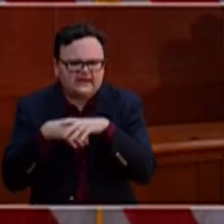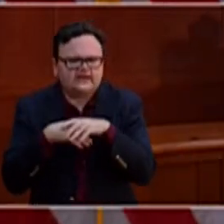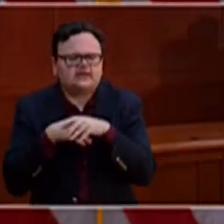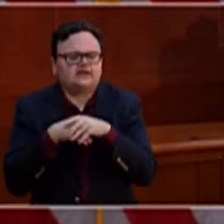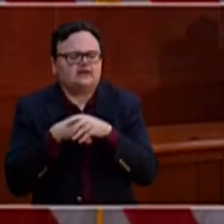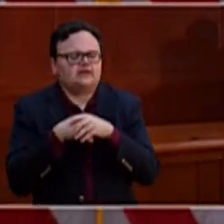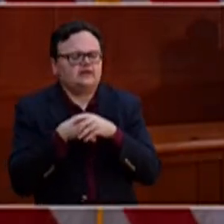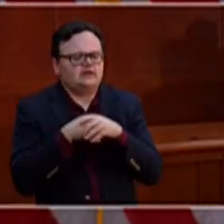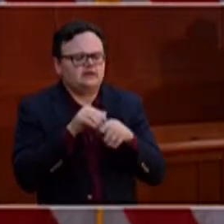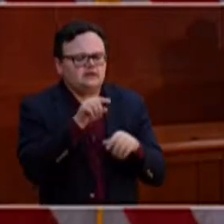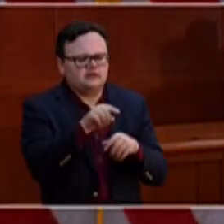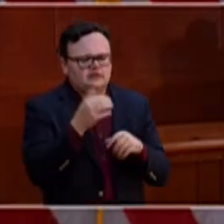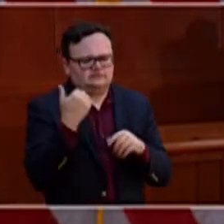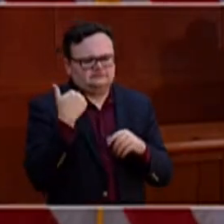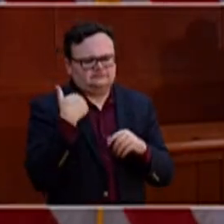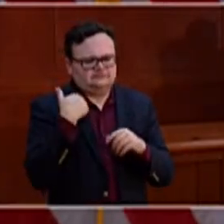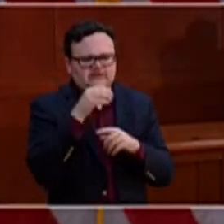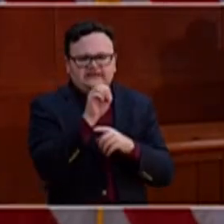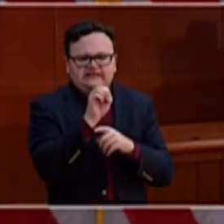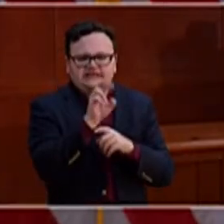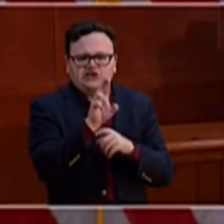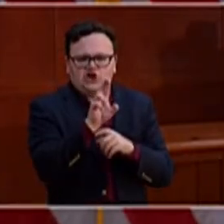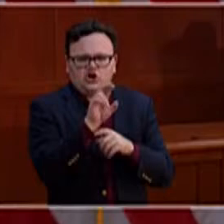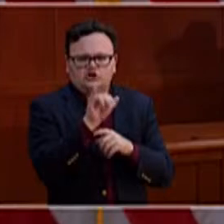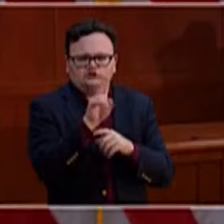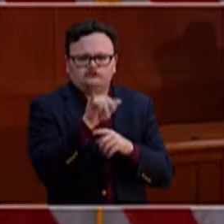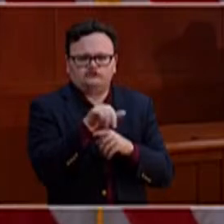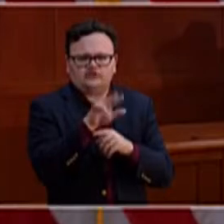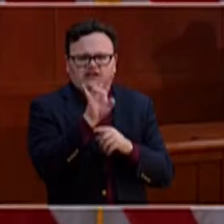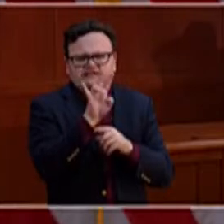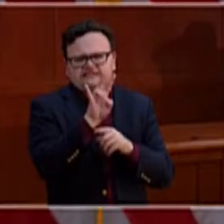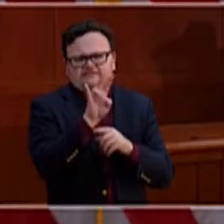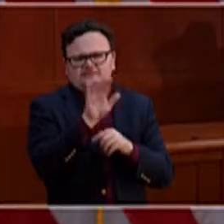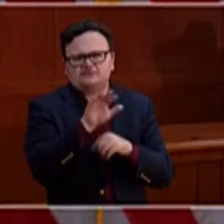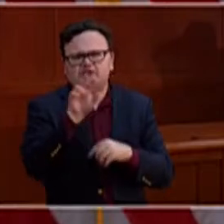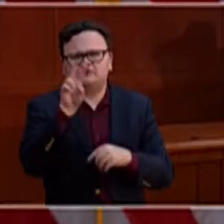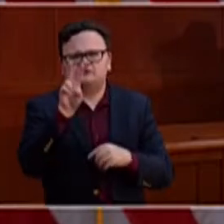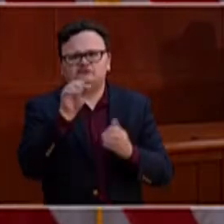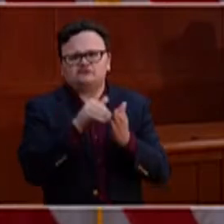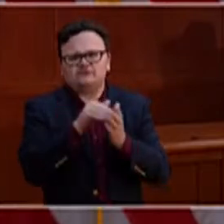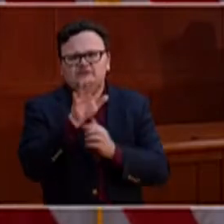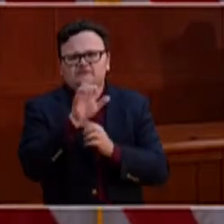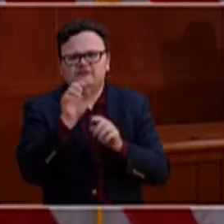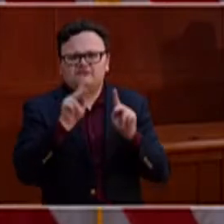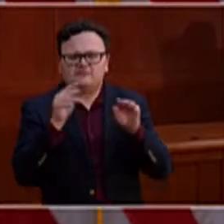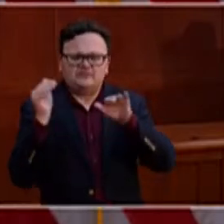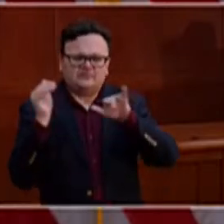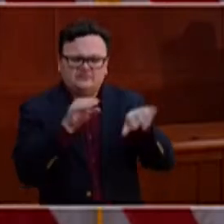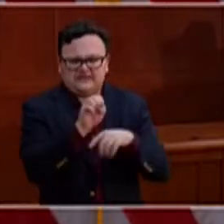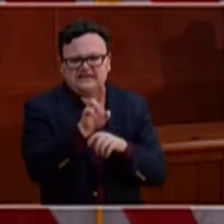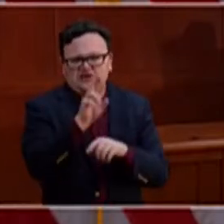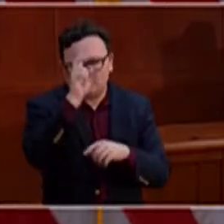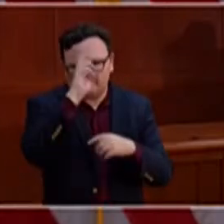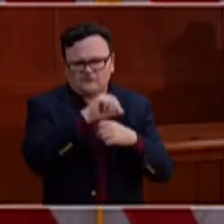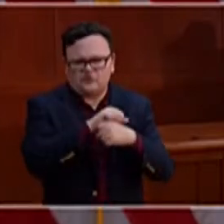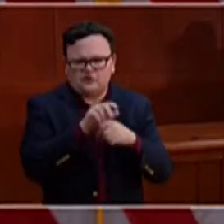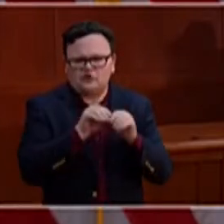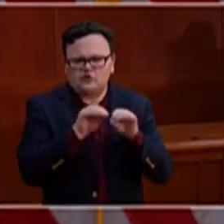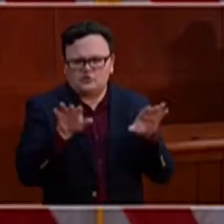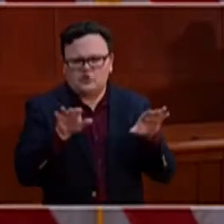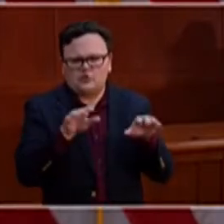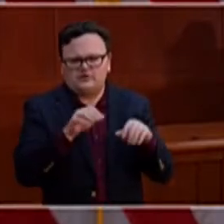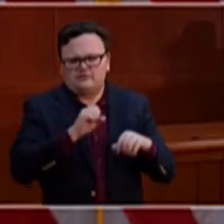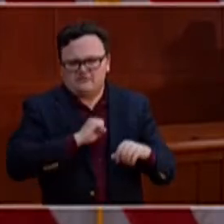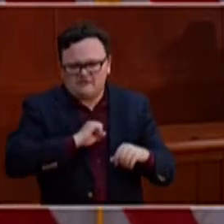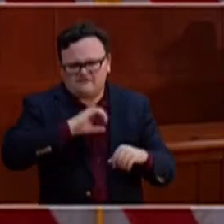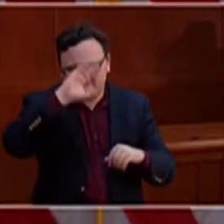had 2,500 on July 7th. The last 2 days, we've had about 1,000 statewide, and so that's a very significant indicator